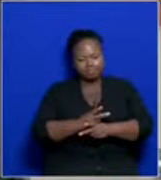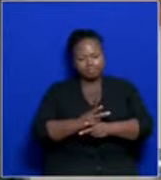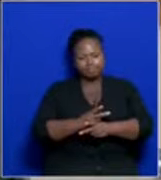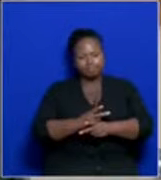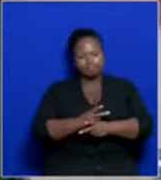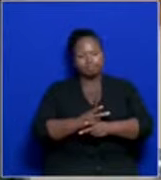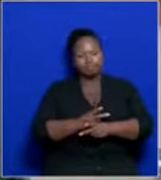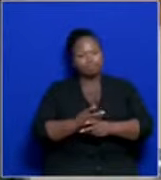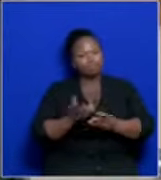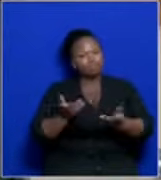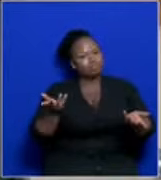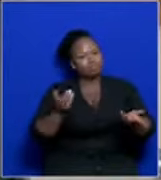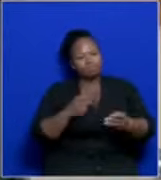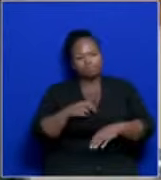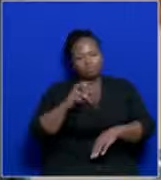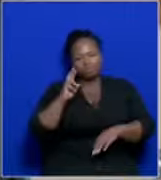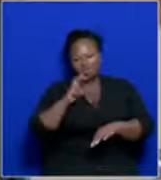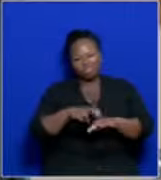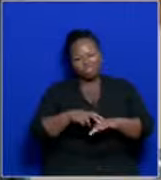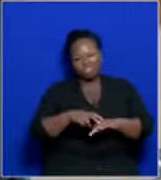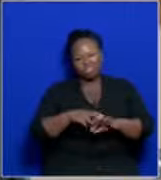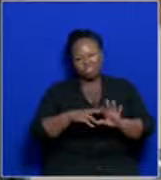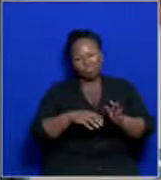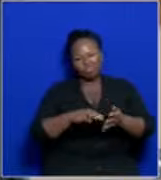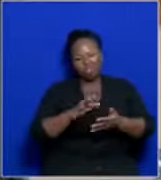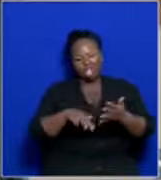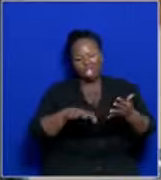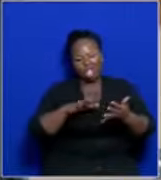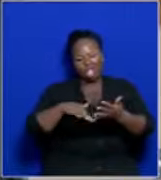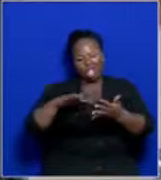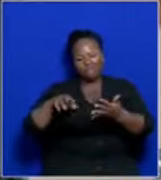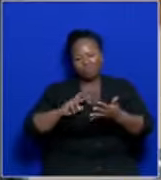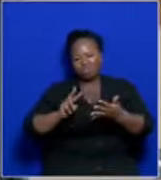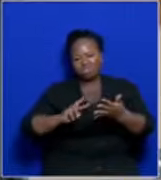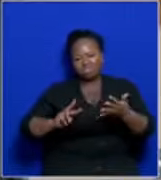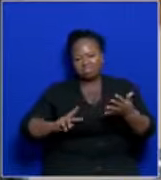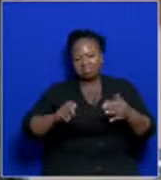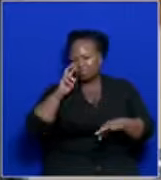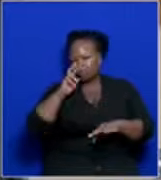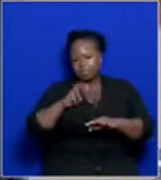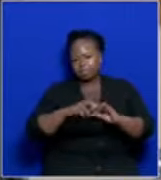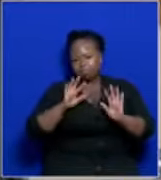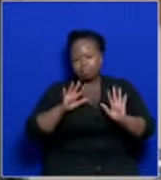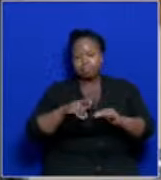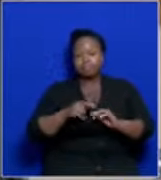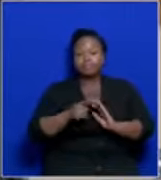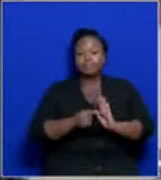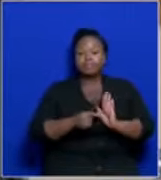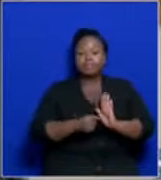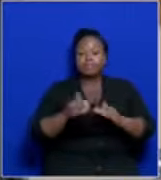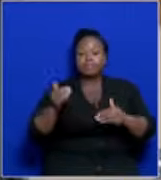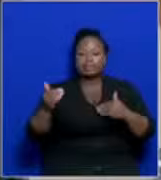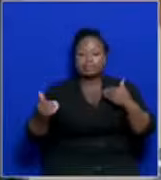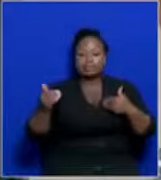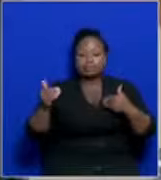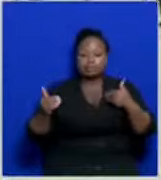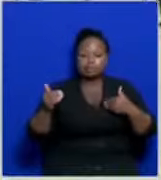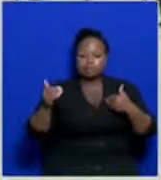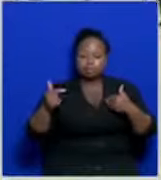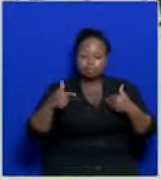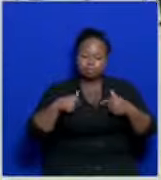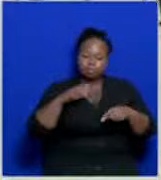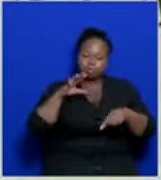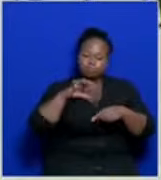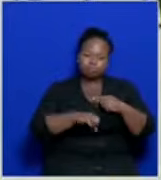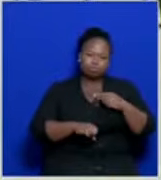at this juncture to go through them. In terms of date range, what I could make